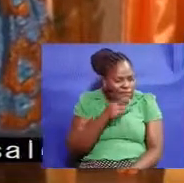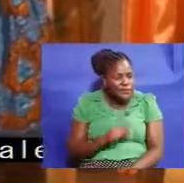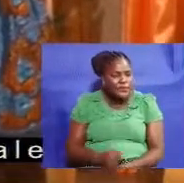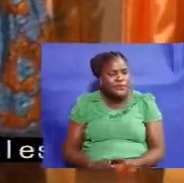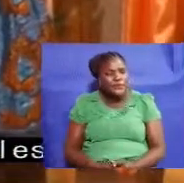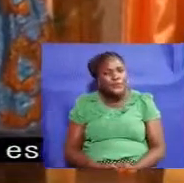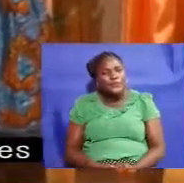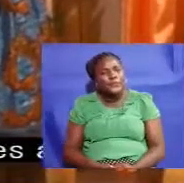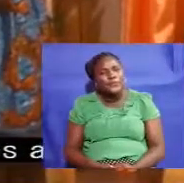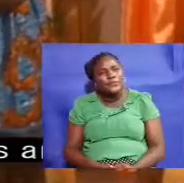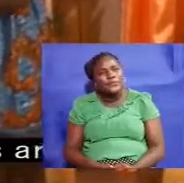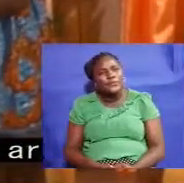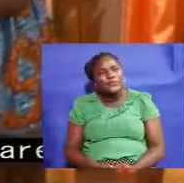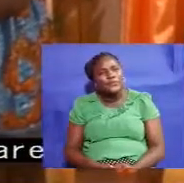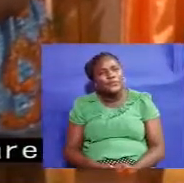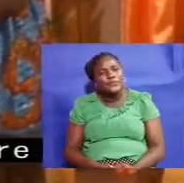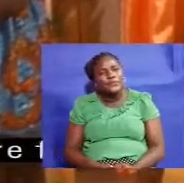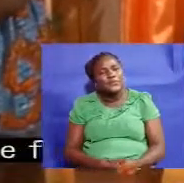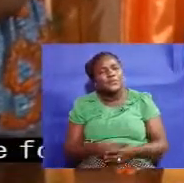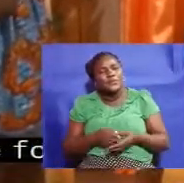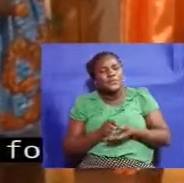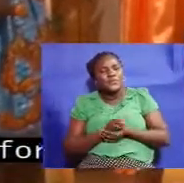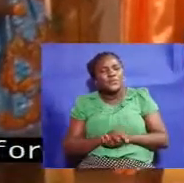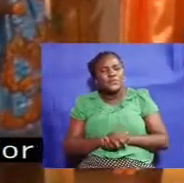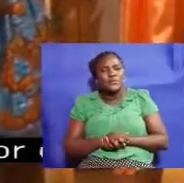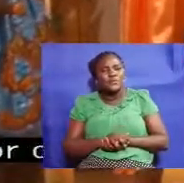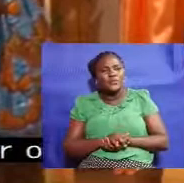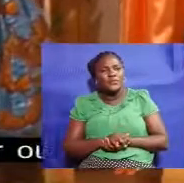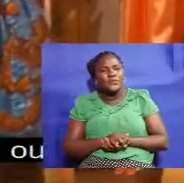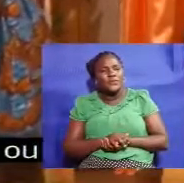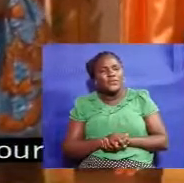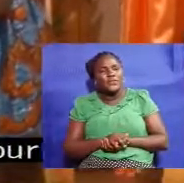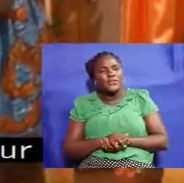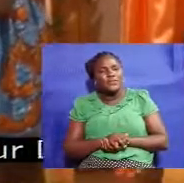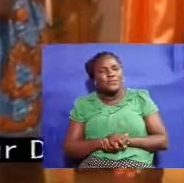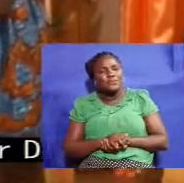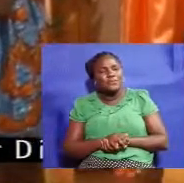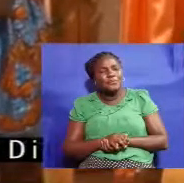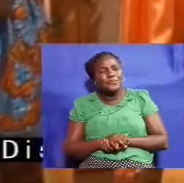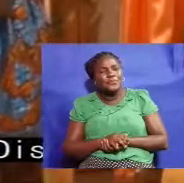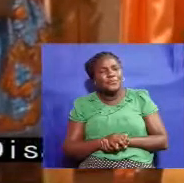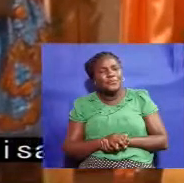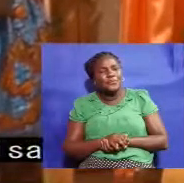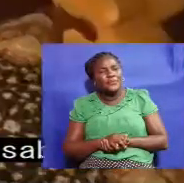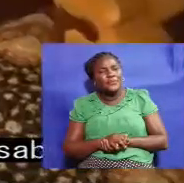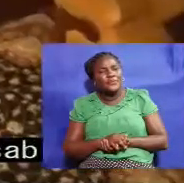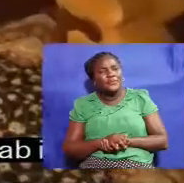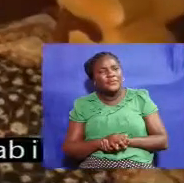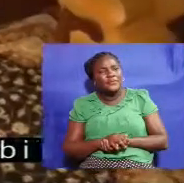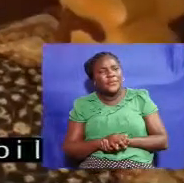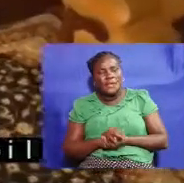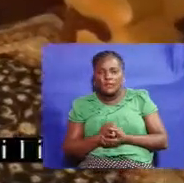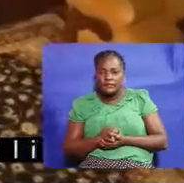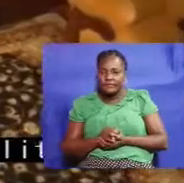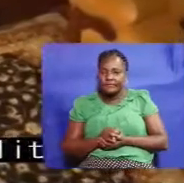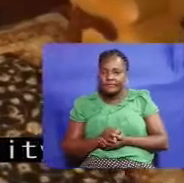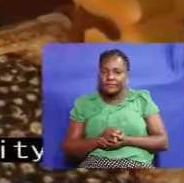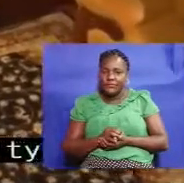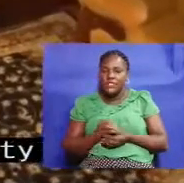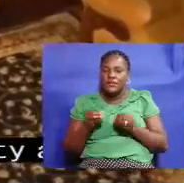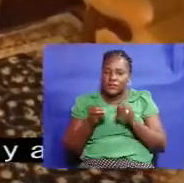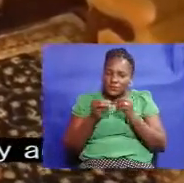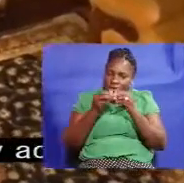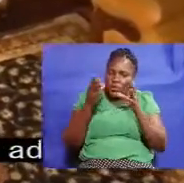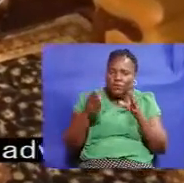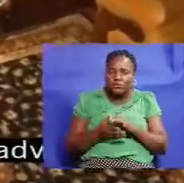a lot. A whole lot. A lot? Like? Oh. He that's dumb. I'm as a